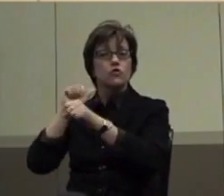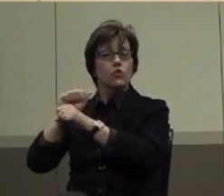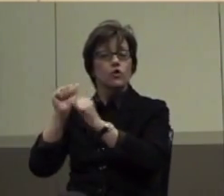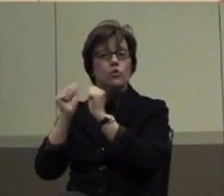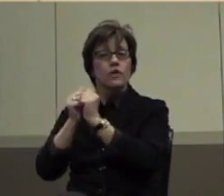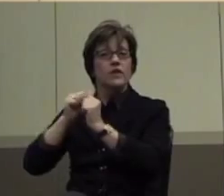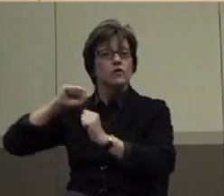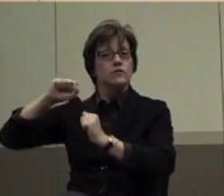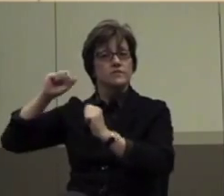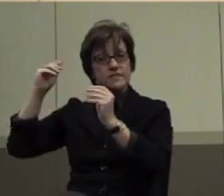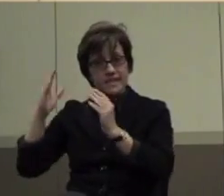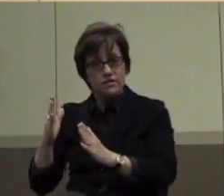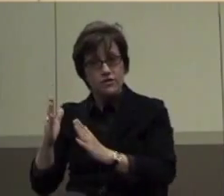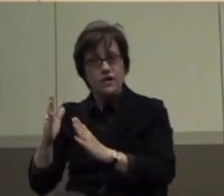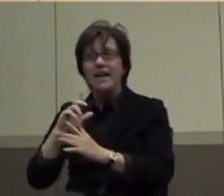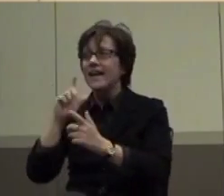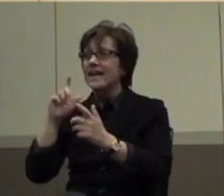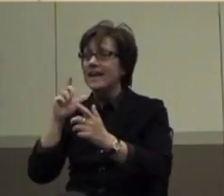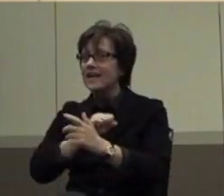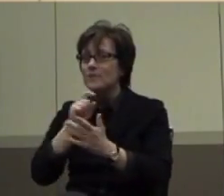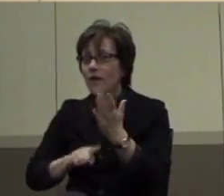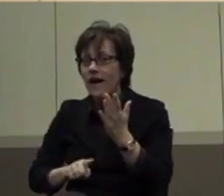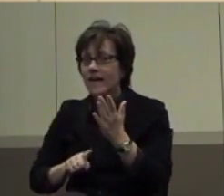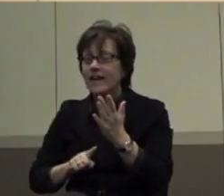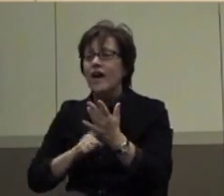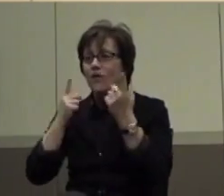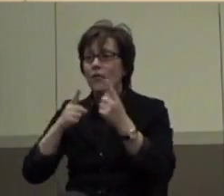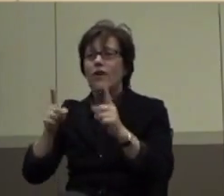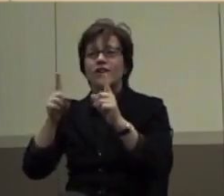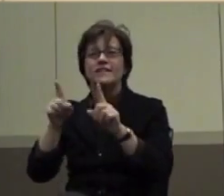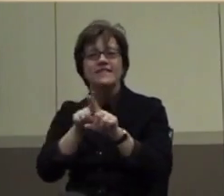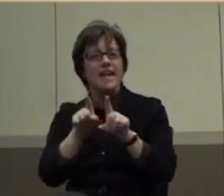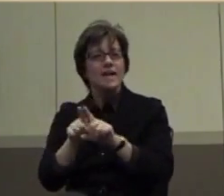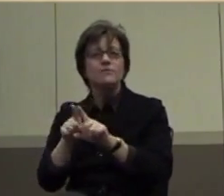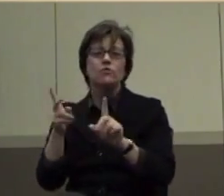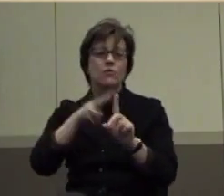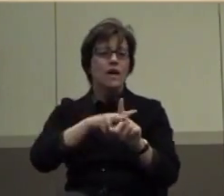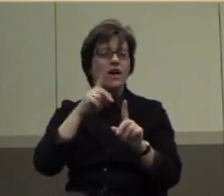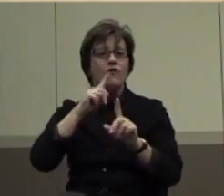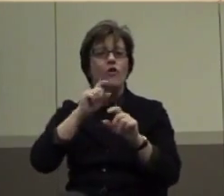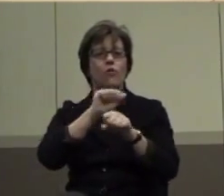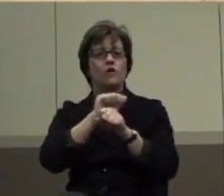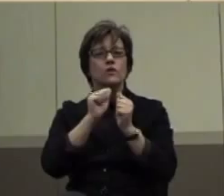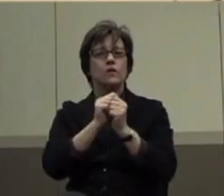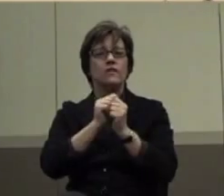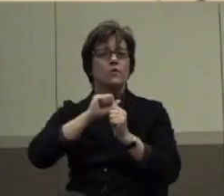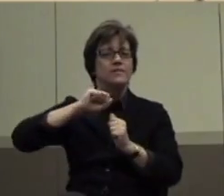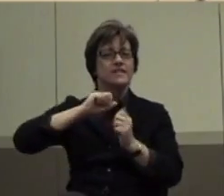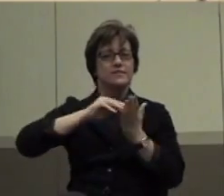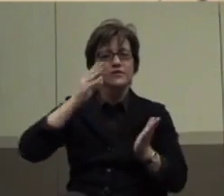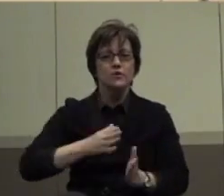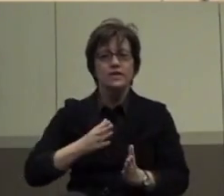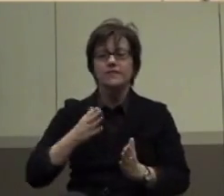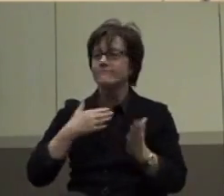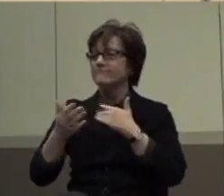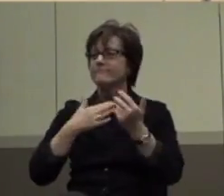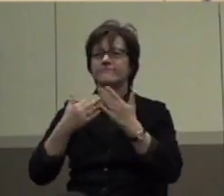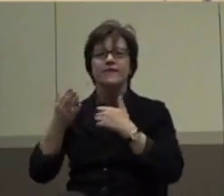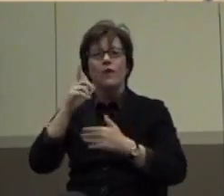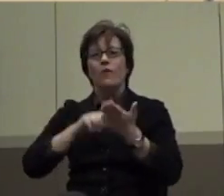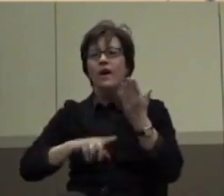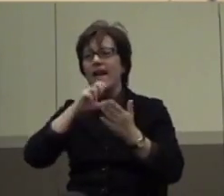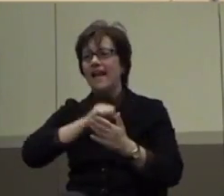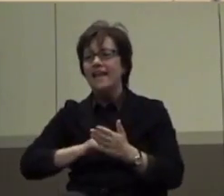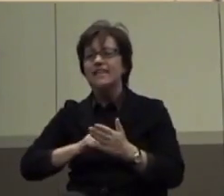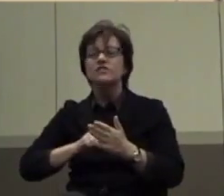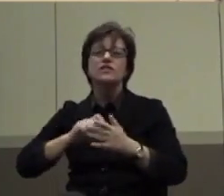working with a resistive student. Okay? There is absolutely no difference by virtue of age. It's just simply a matter of the wording that you choose